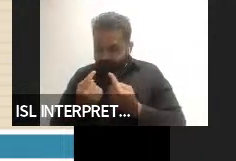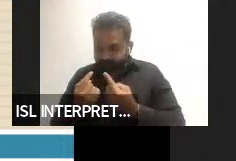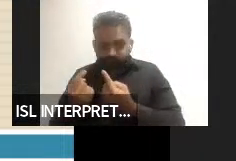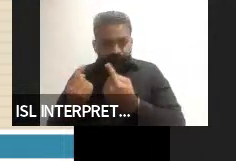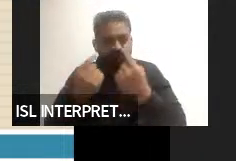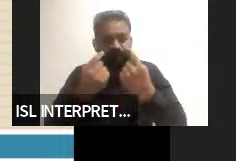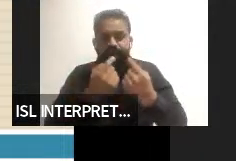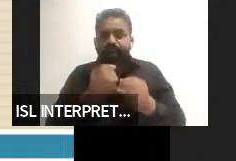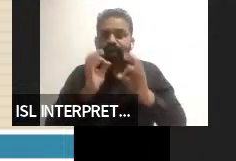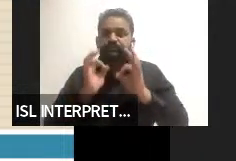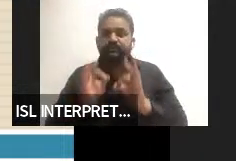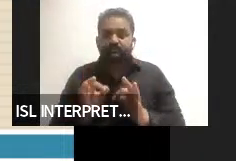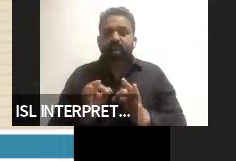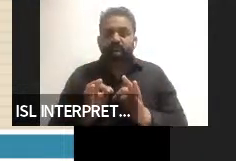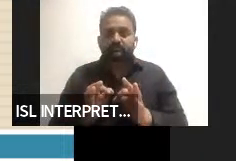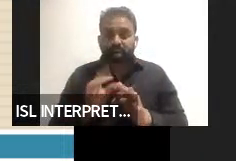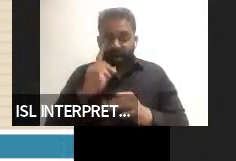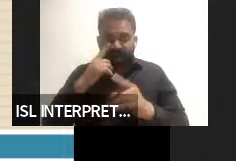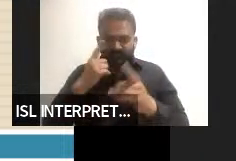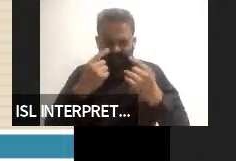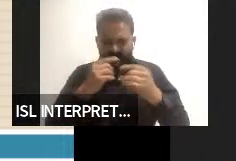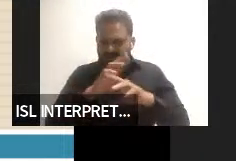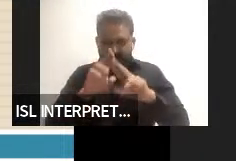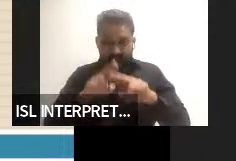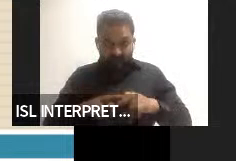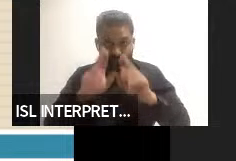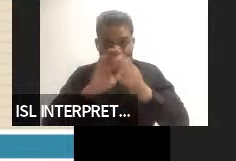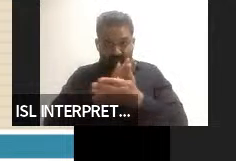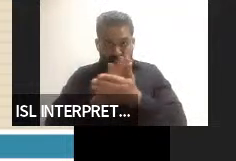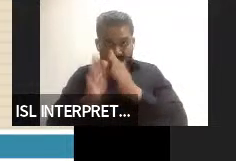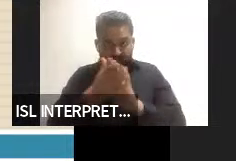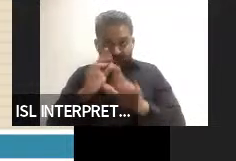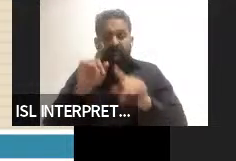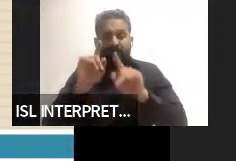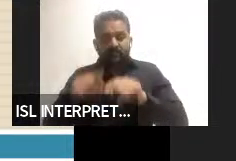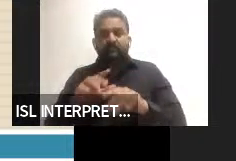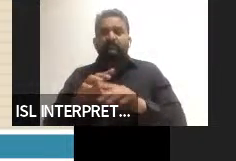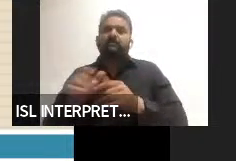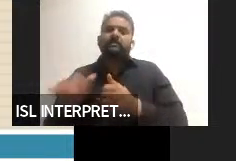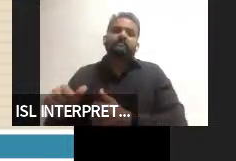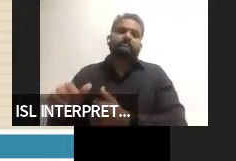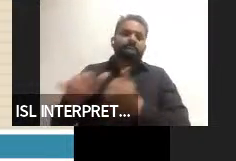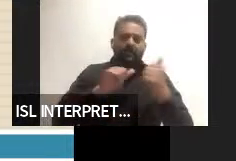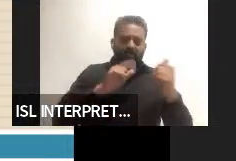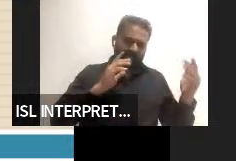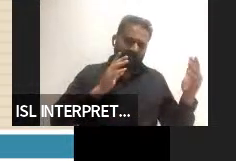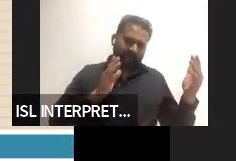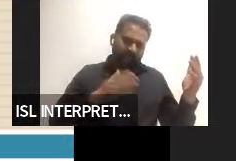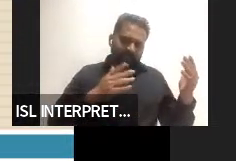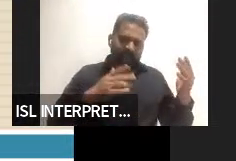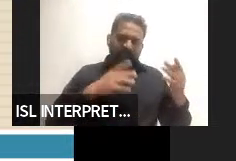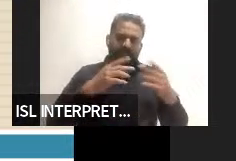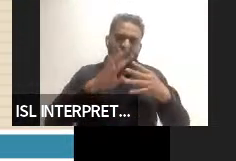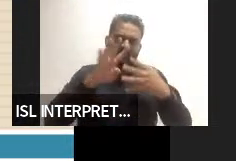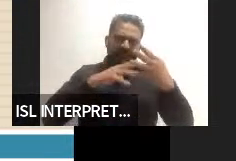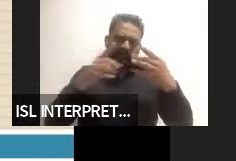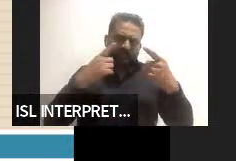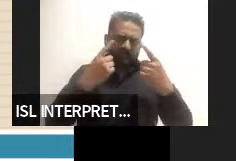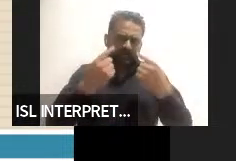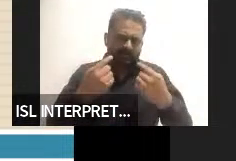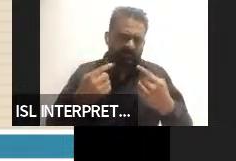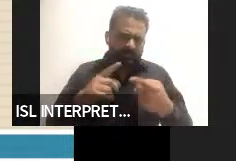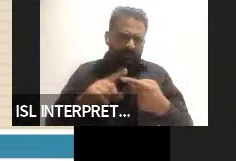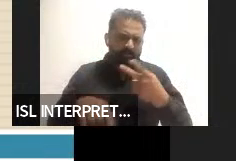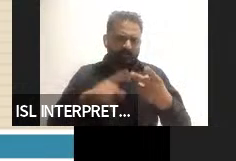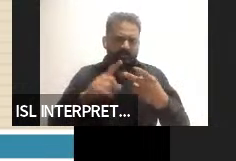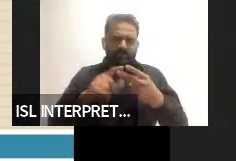again. And once you finalize it, then go back to your table of cases, table of authorities. Make